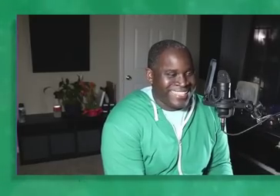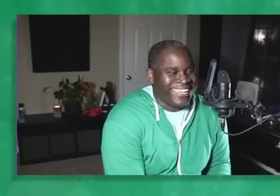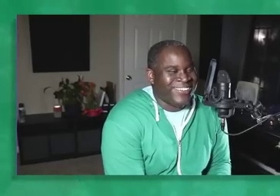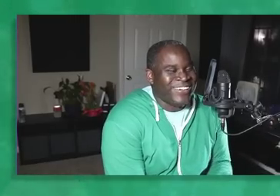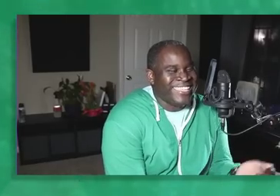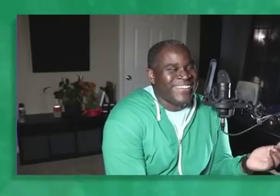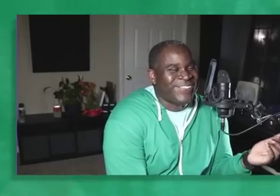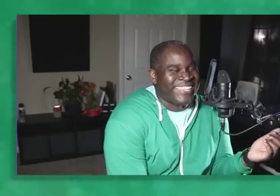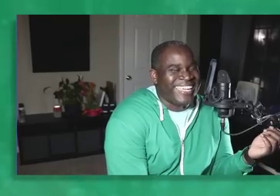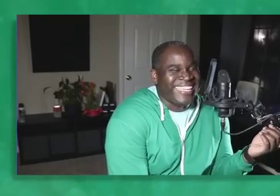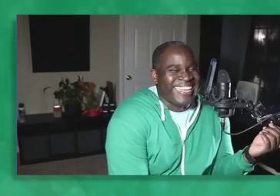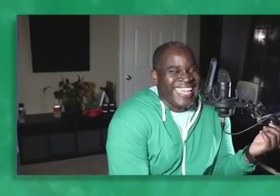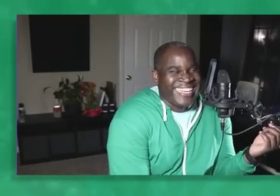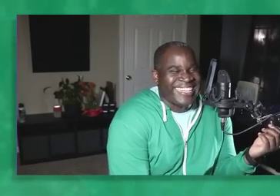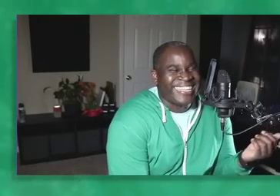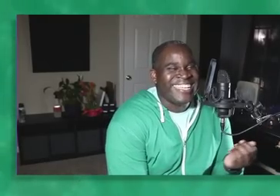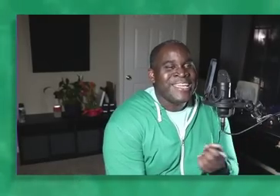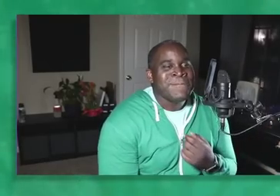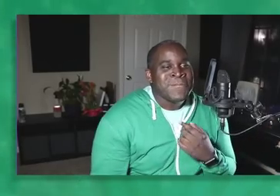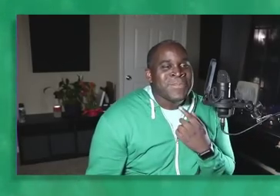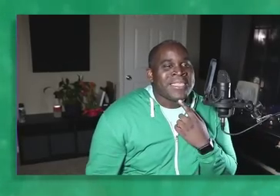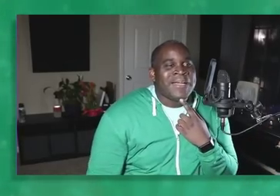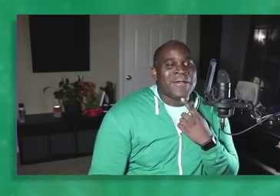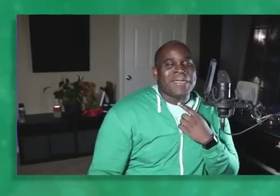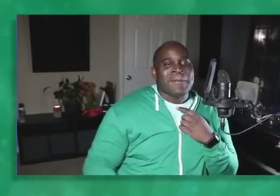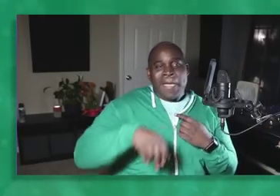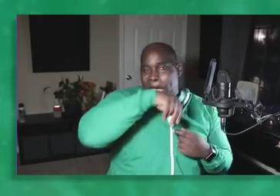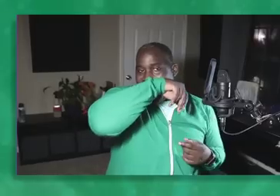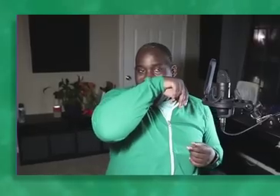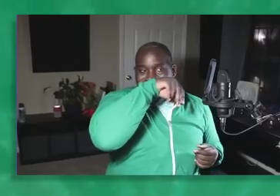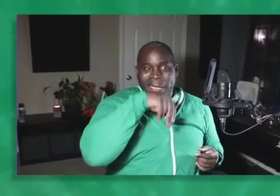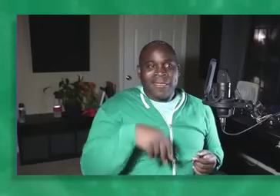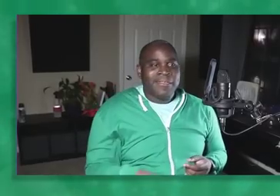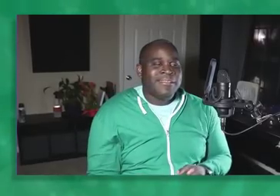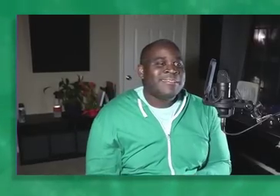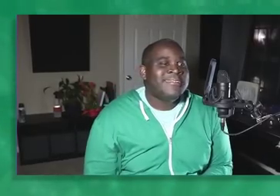doing? What are you playing at? Okay.